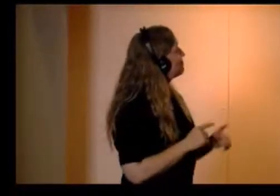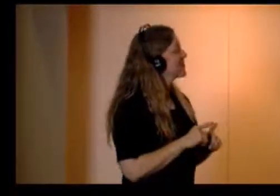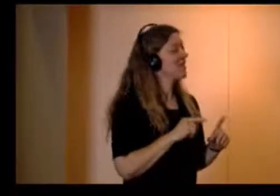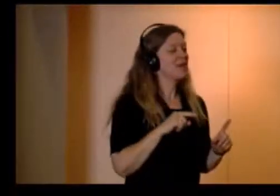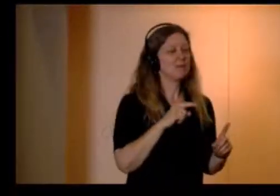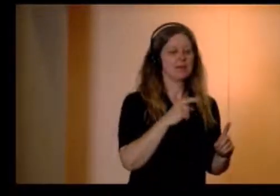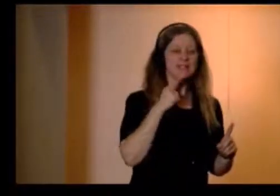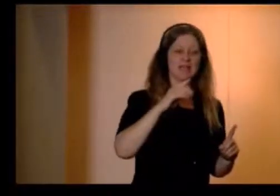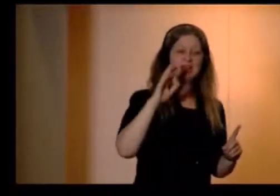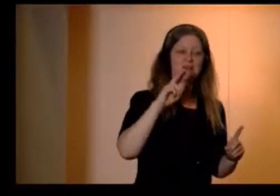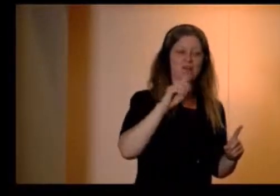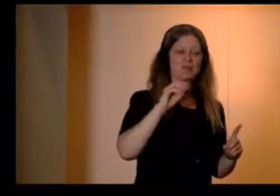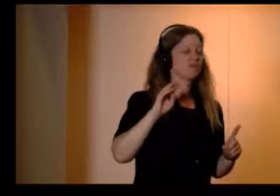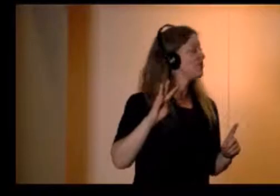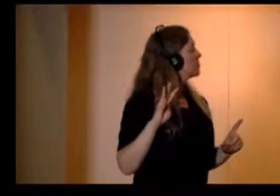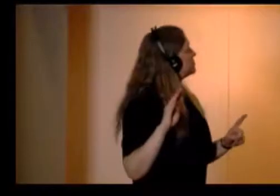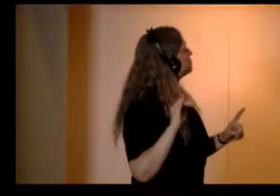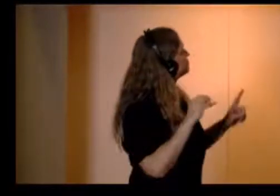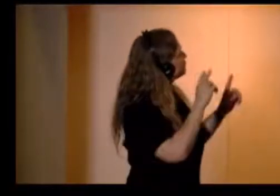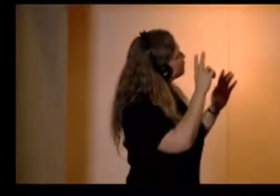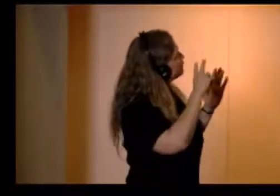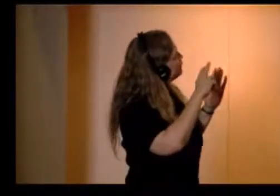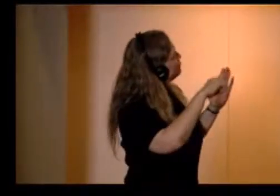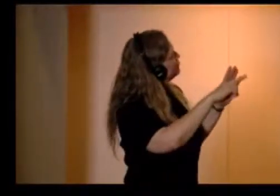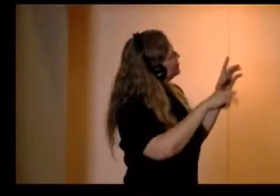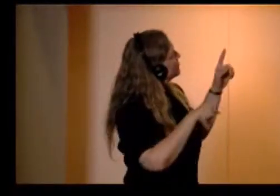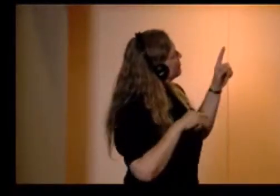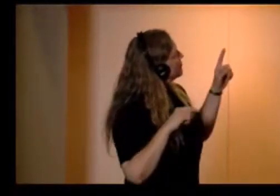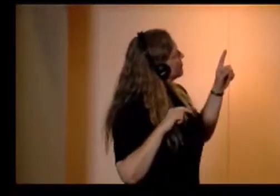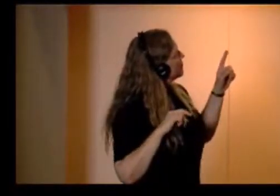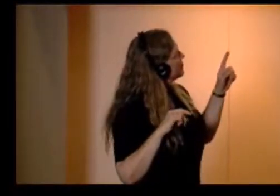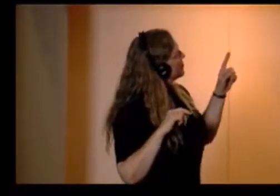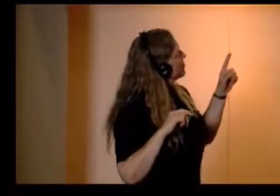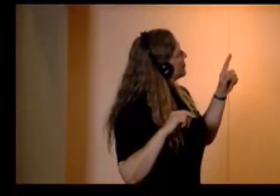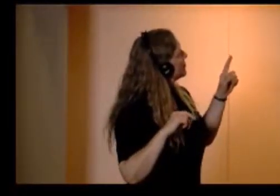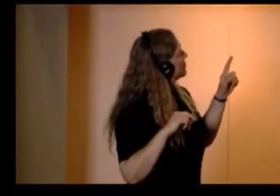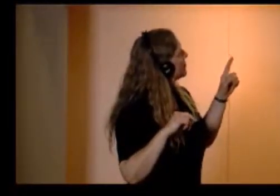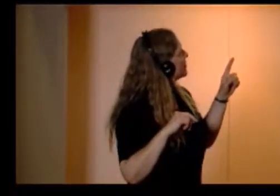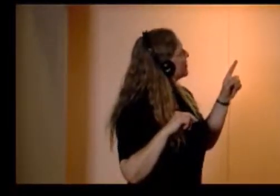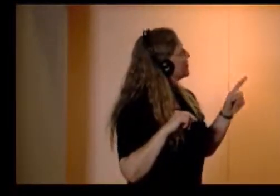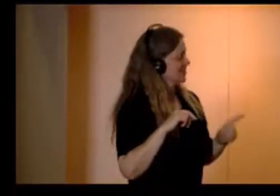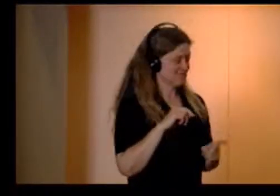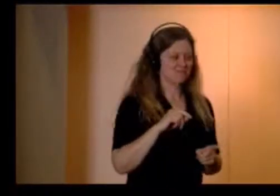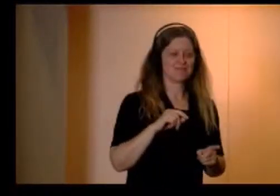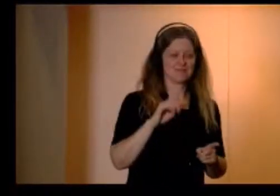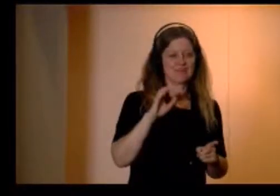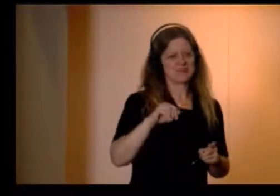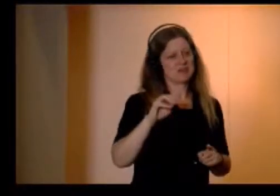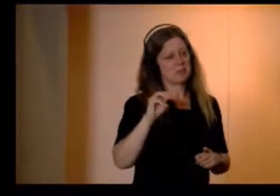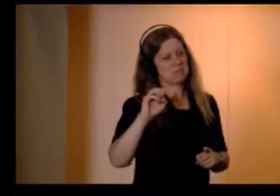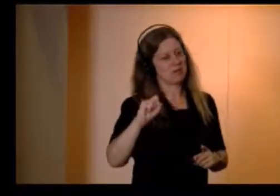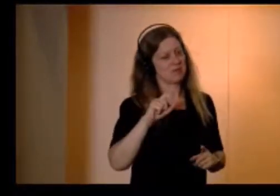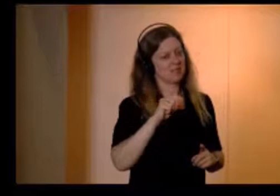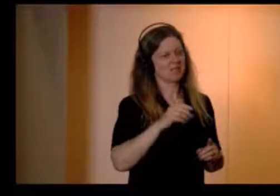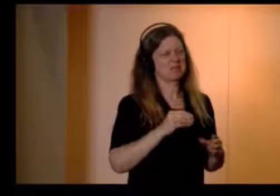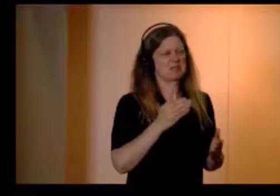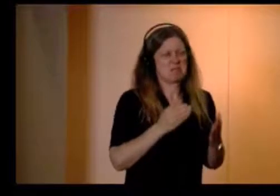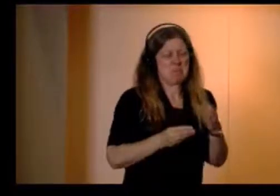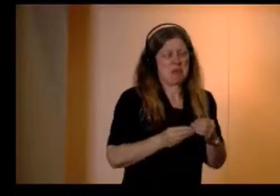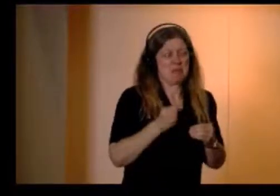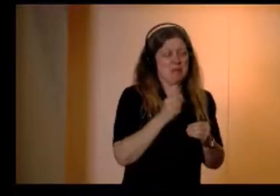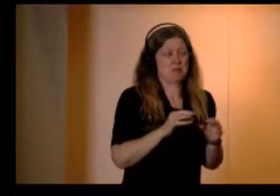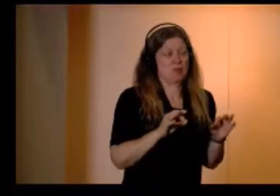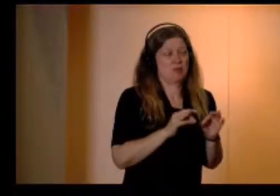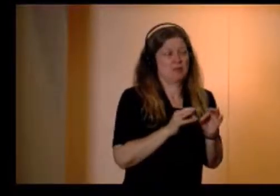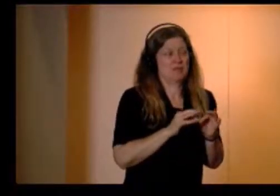a breakthrough in artificial intelligence so machines can learn, that is worth 10 Microsofts. And Microsoft was maybe the most valuable company in the world at that